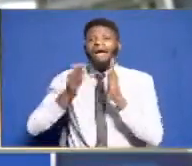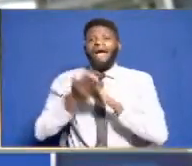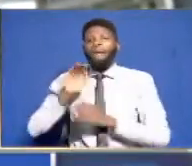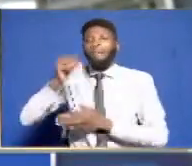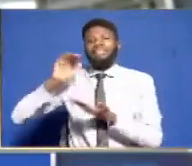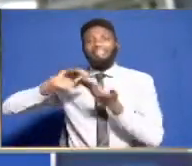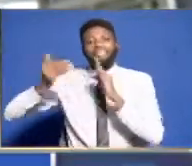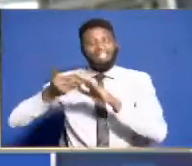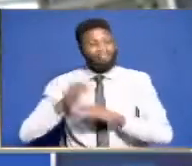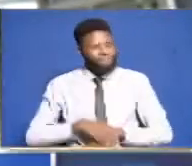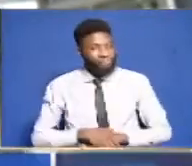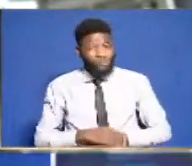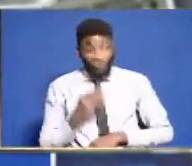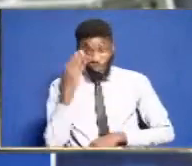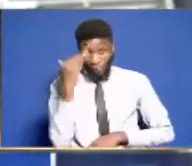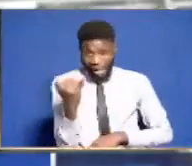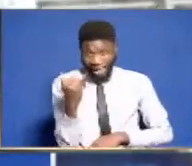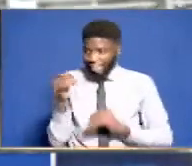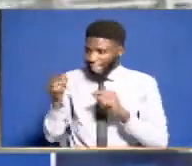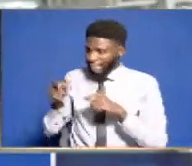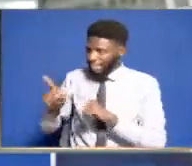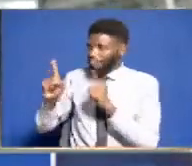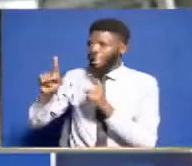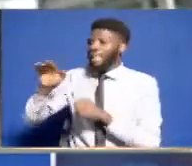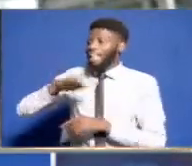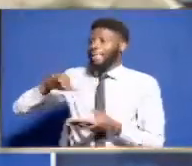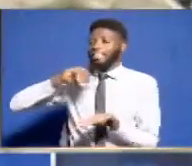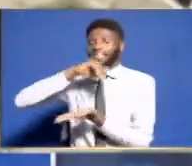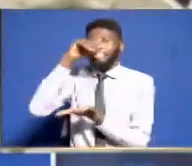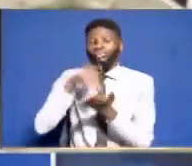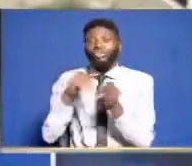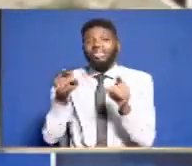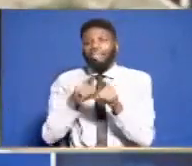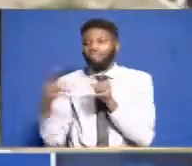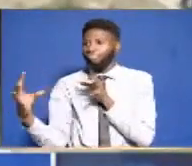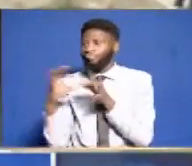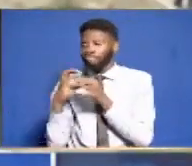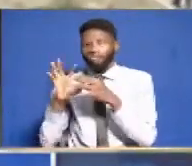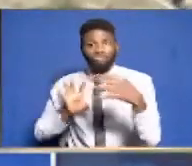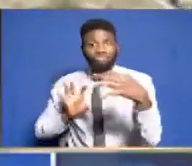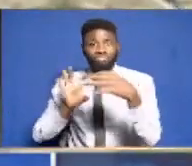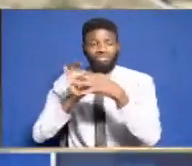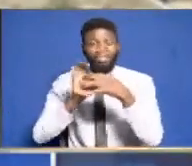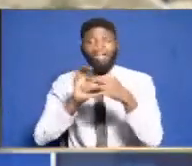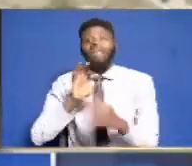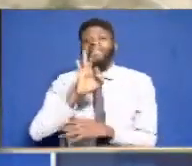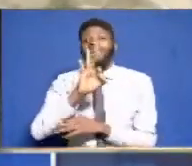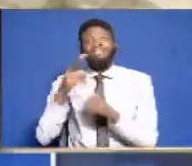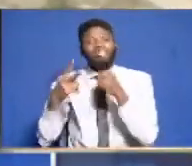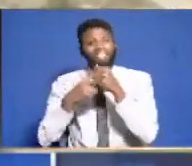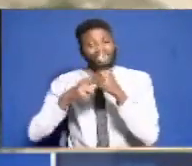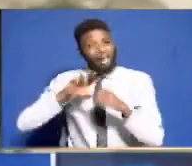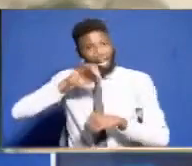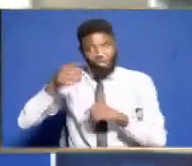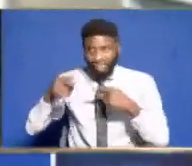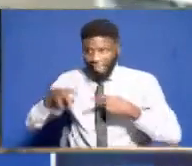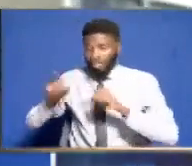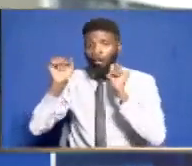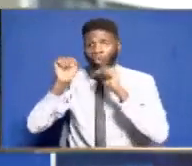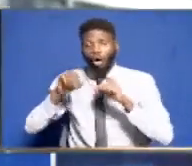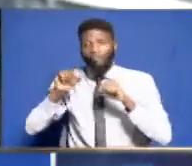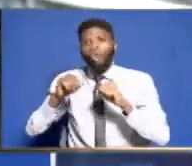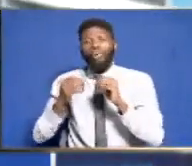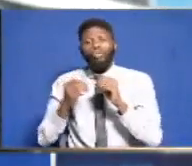Their motivation was driven by its centrality and its connectivity to 37 counties, which make it possible to spur growth in